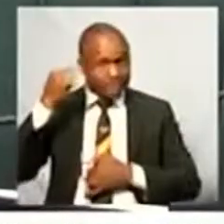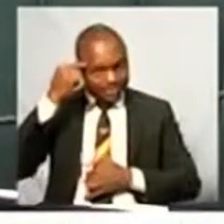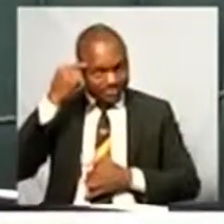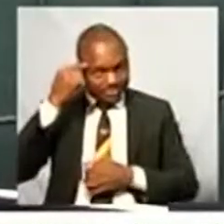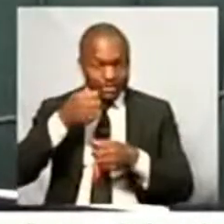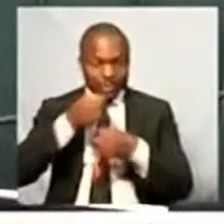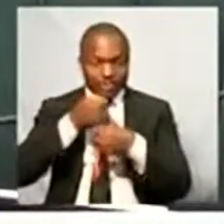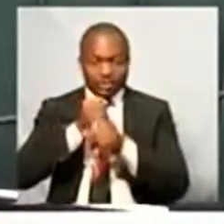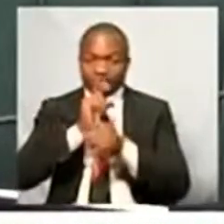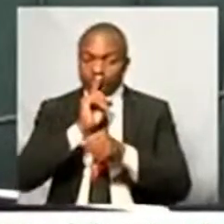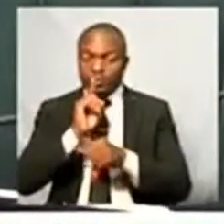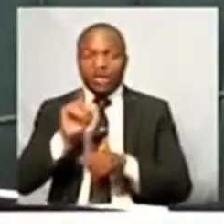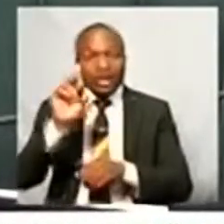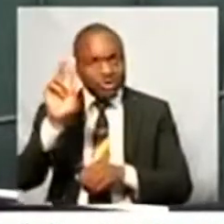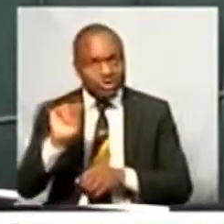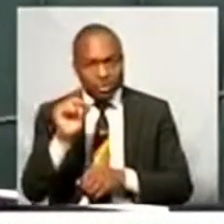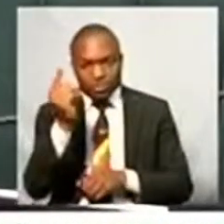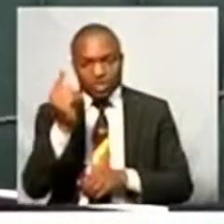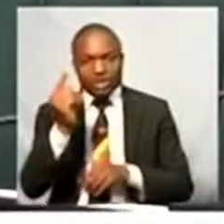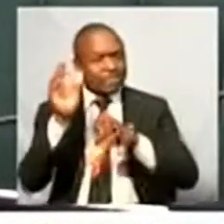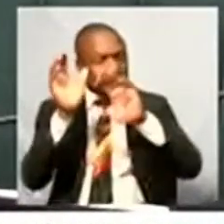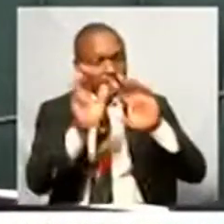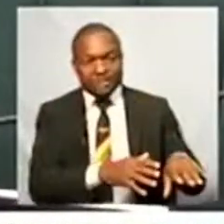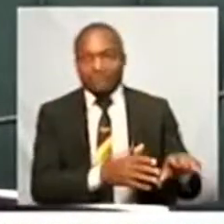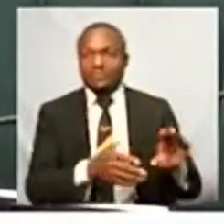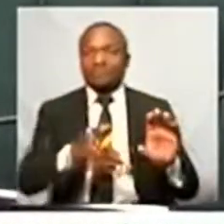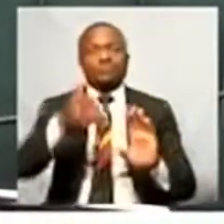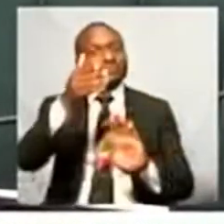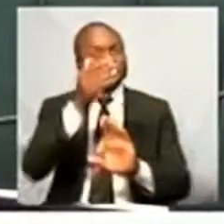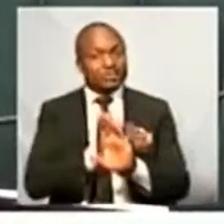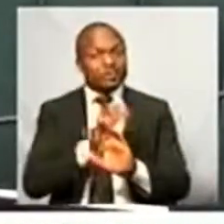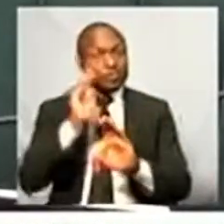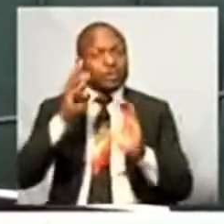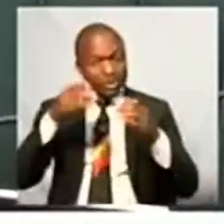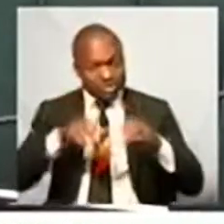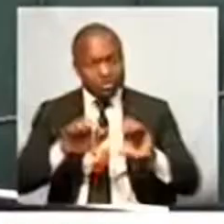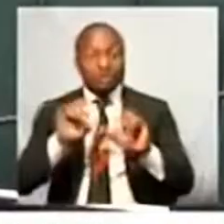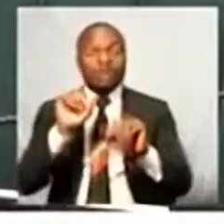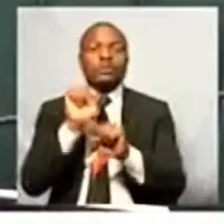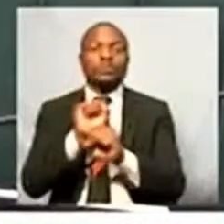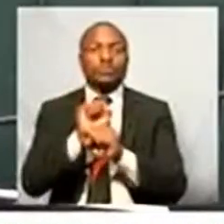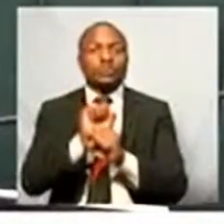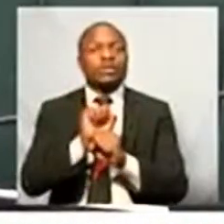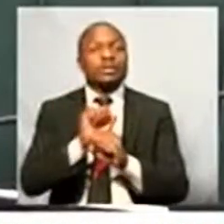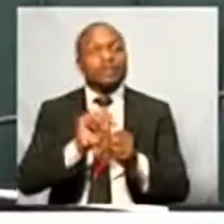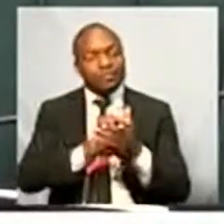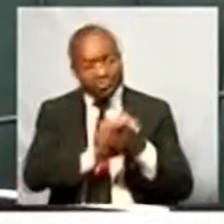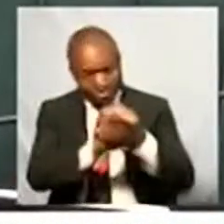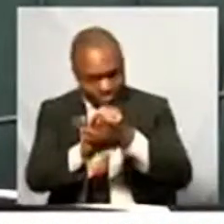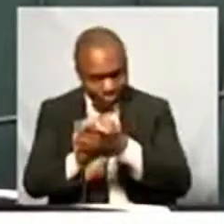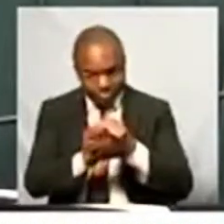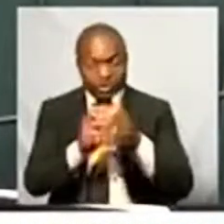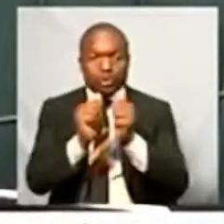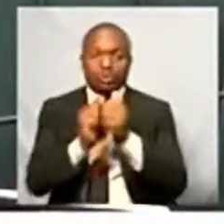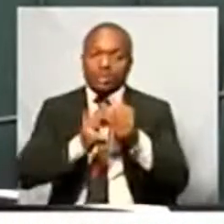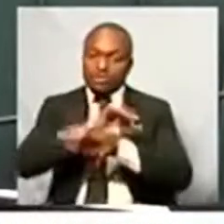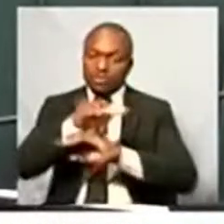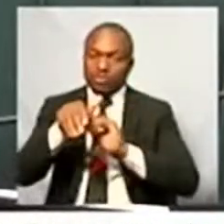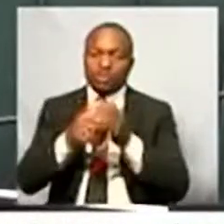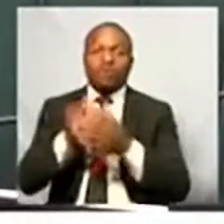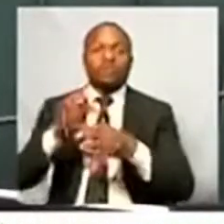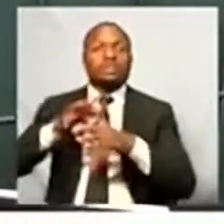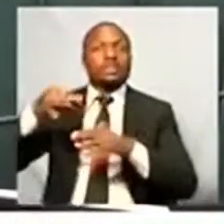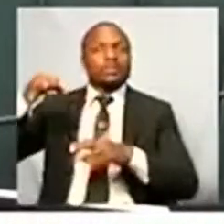to ensuring that no one is left behind. We shall continue to work collaboratively with all stakeholders